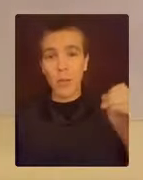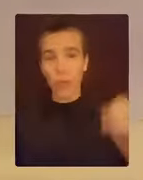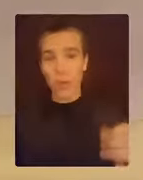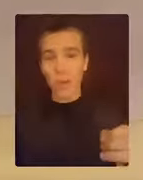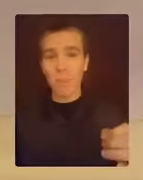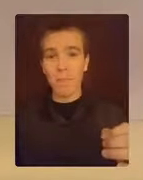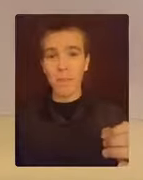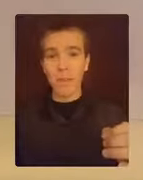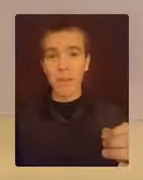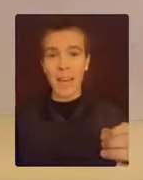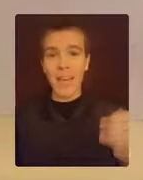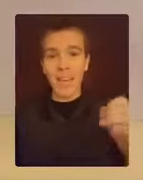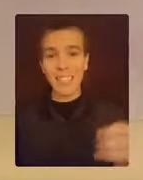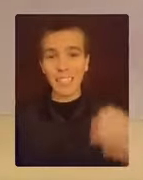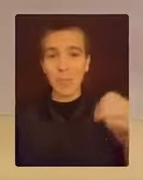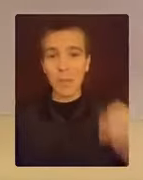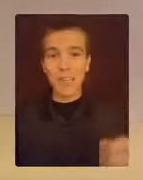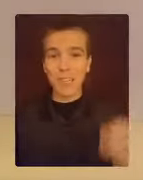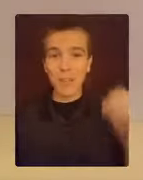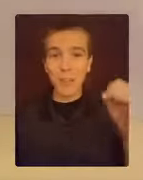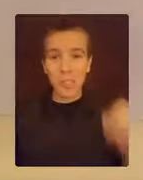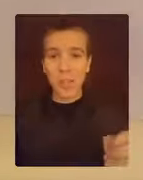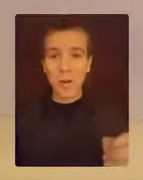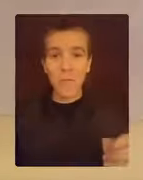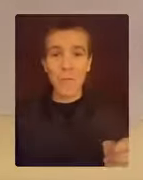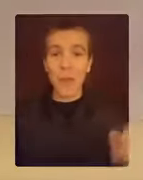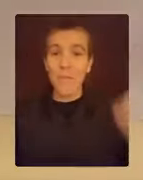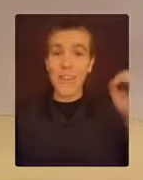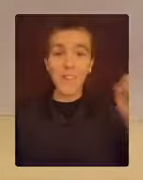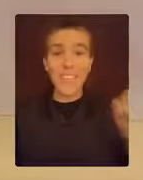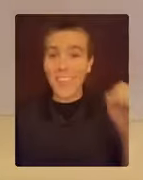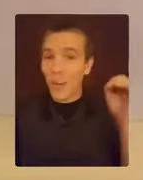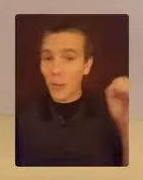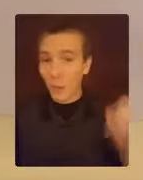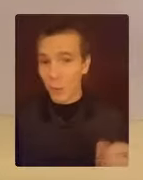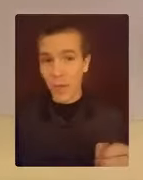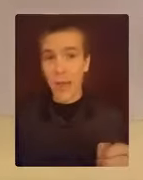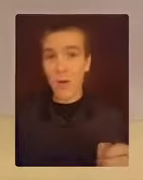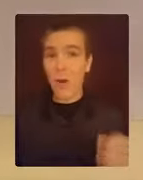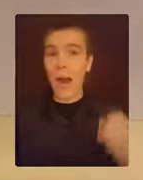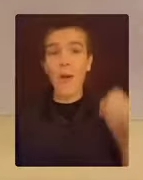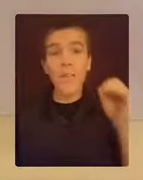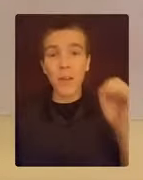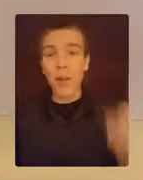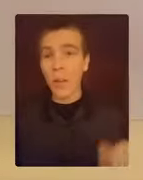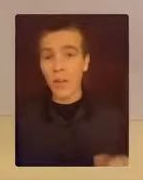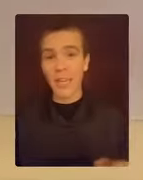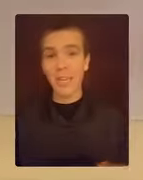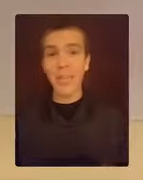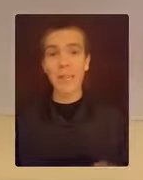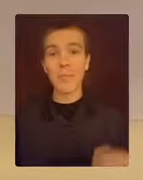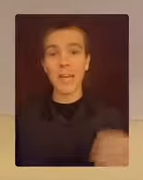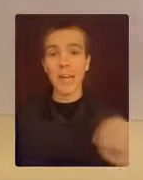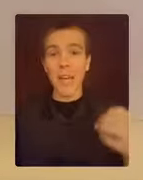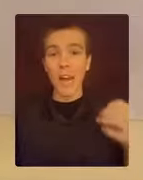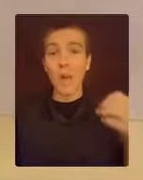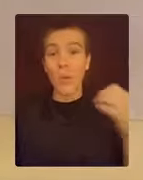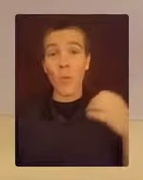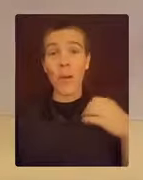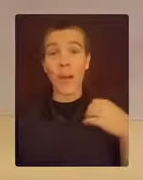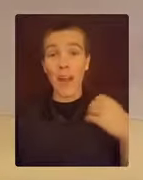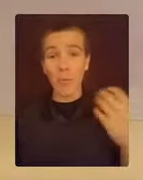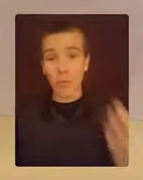in and get to speak to yourself 50 years from now, or however long it is. I mean, I